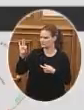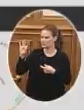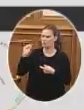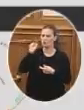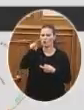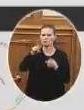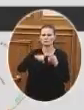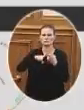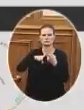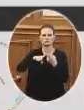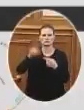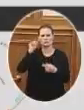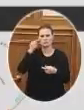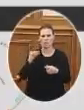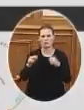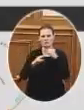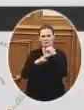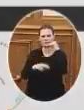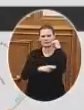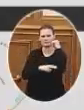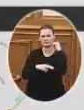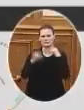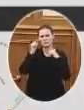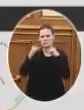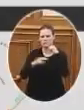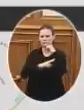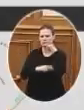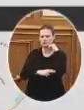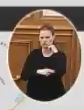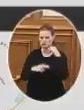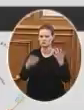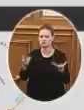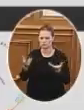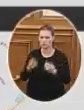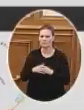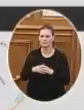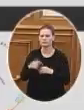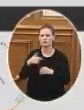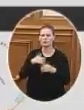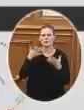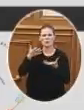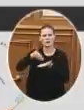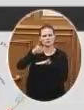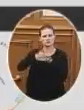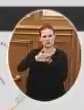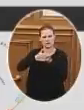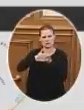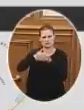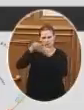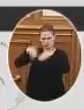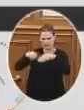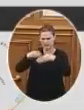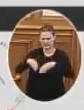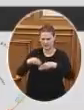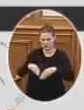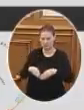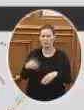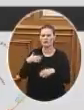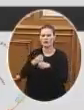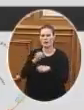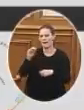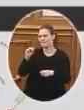drop them off on the other side of the Golden Gate Bridge, with the exception of the toll plaza. We'd like to break that down. We're getting their cooperation, Muni's